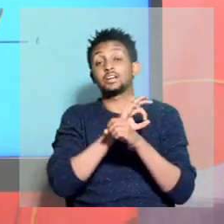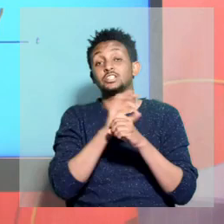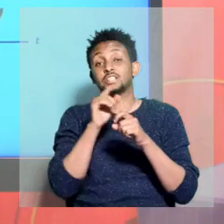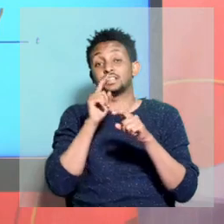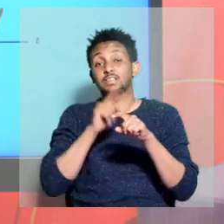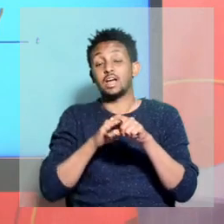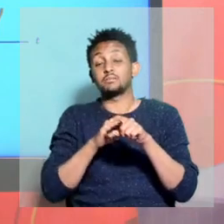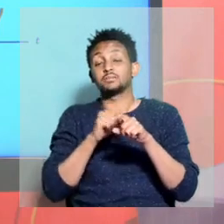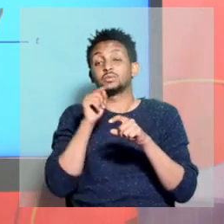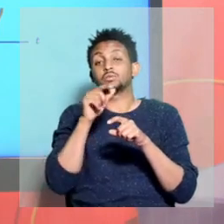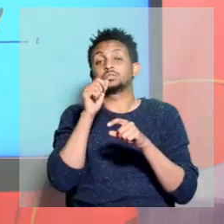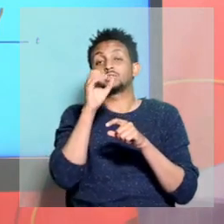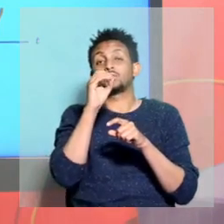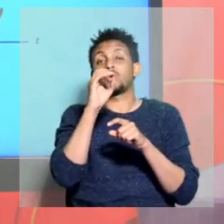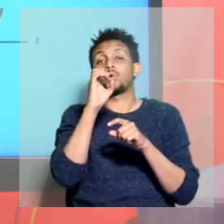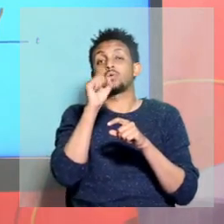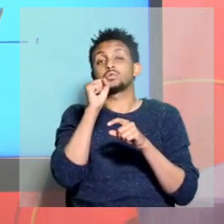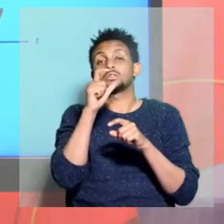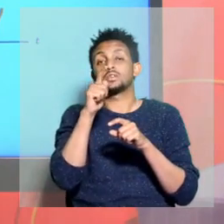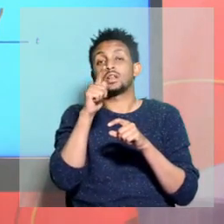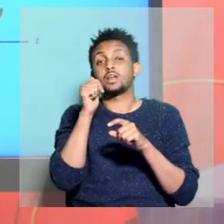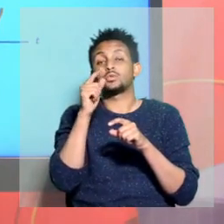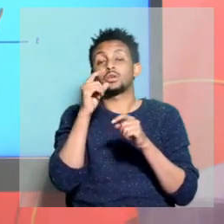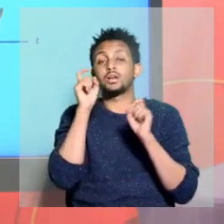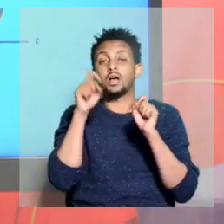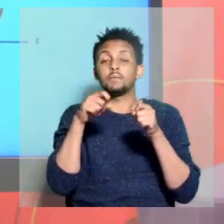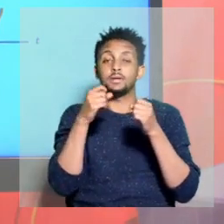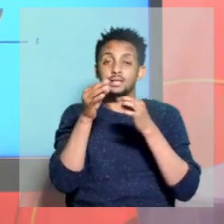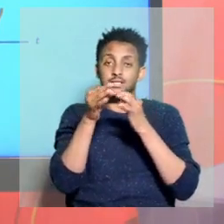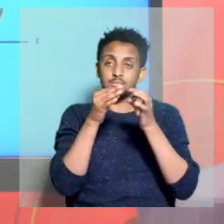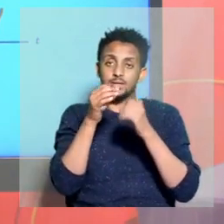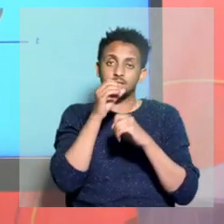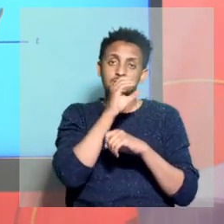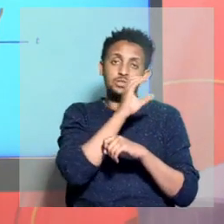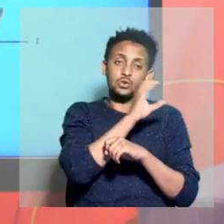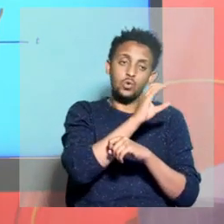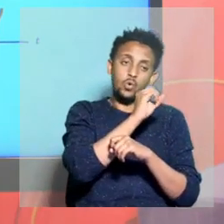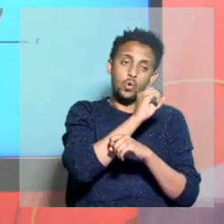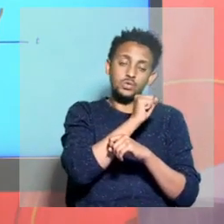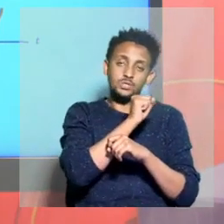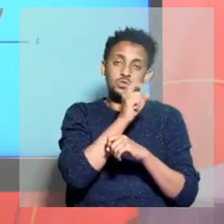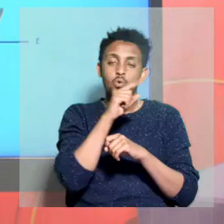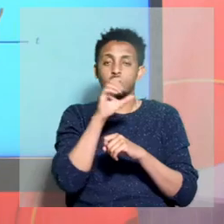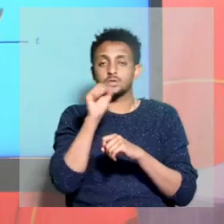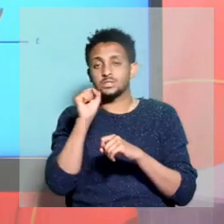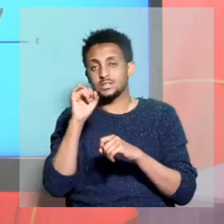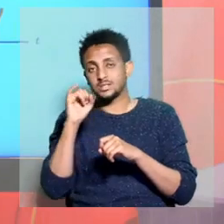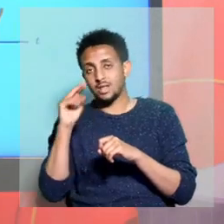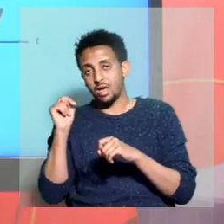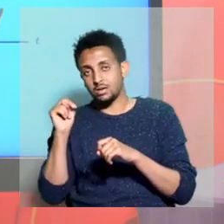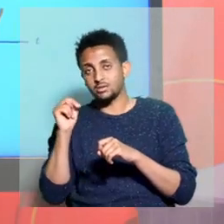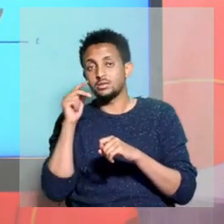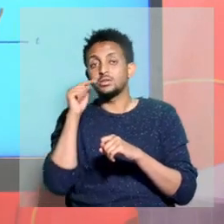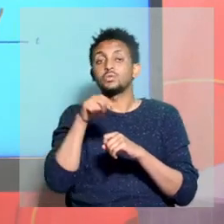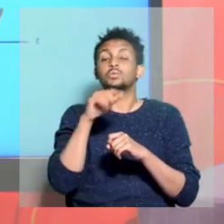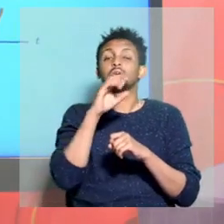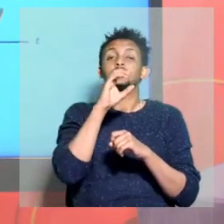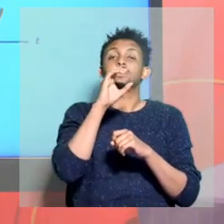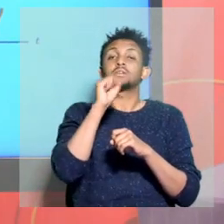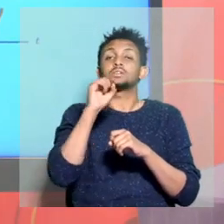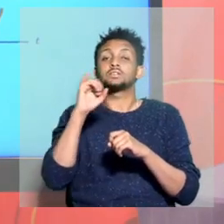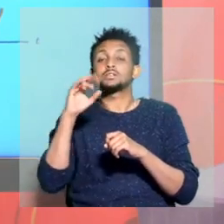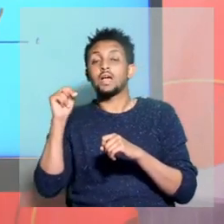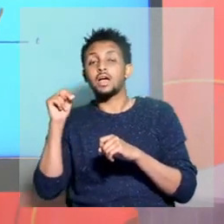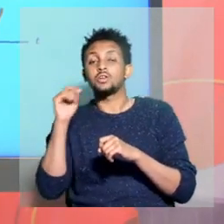time t in oscillatory body can be expressed using sine or cosine. The difference is that when you use sine